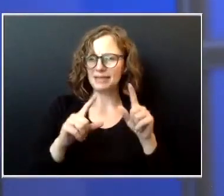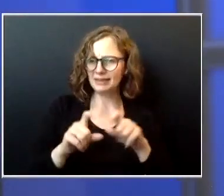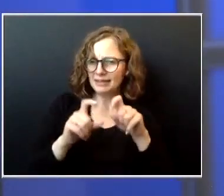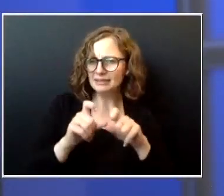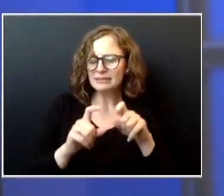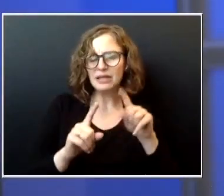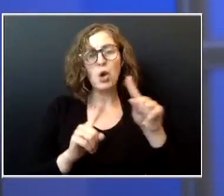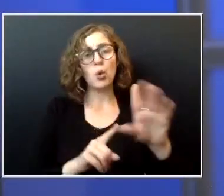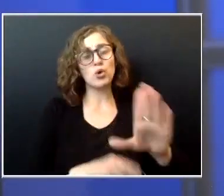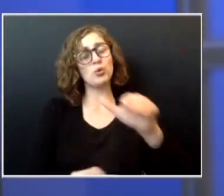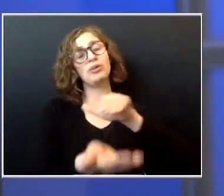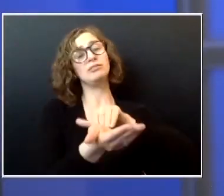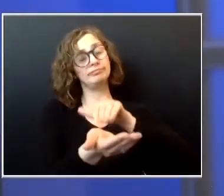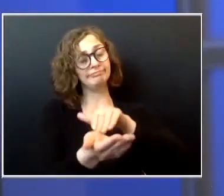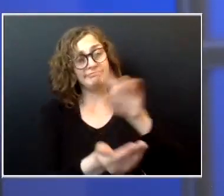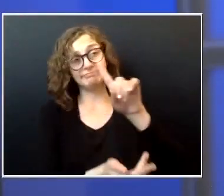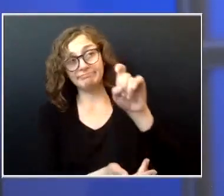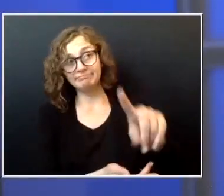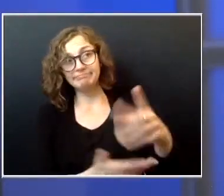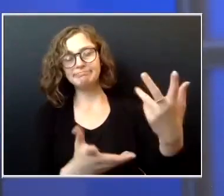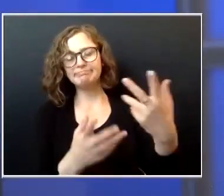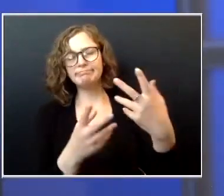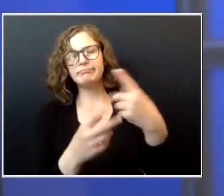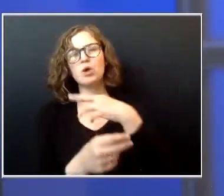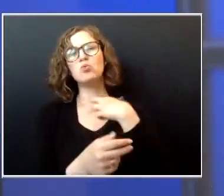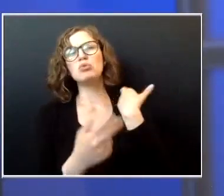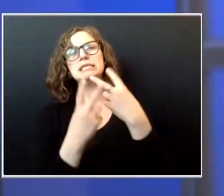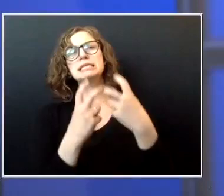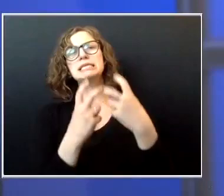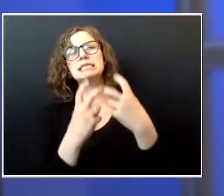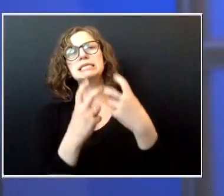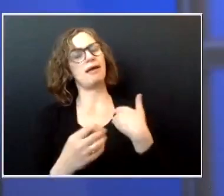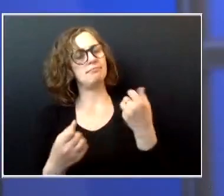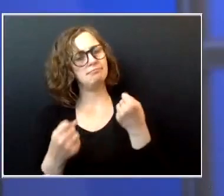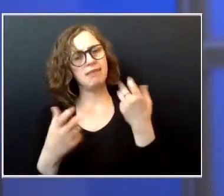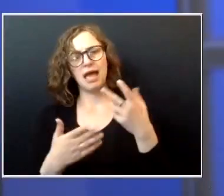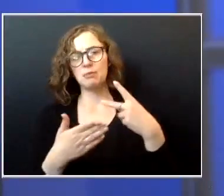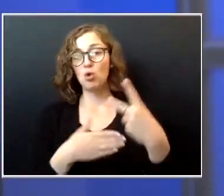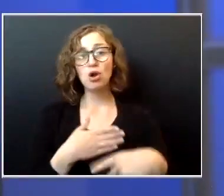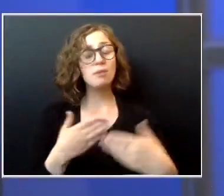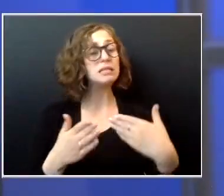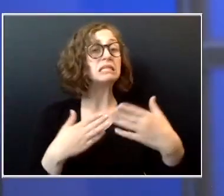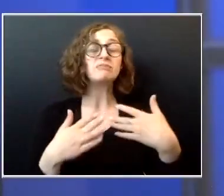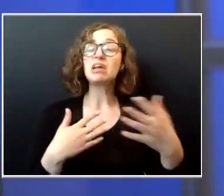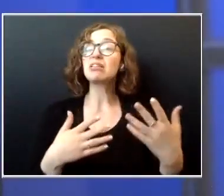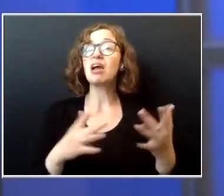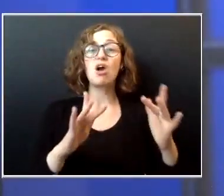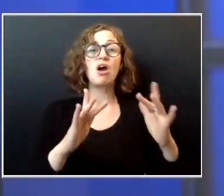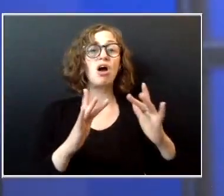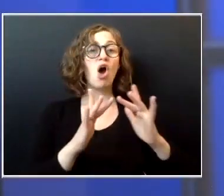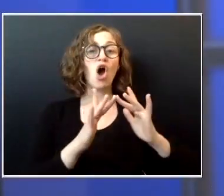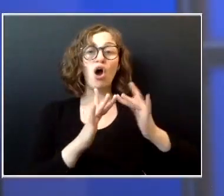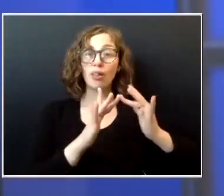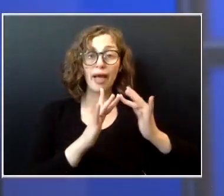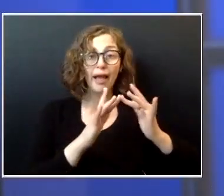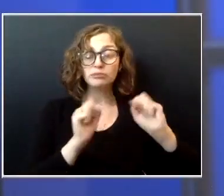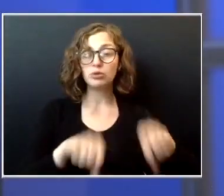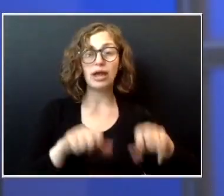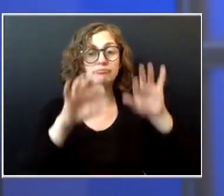many different, programs, even electronic programs online where you can put in different factors such as age, family